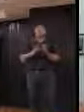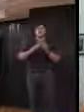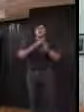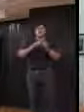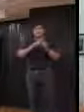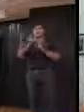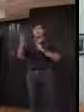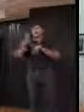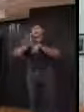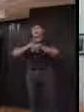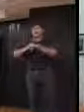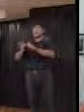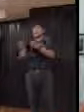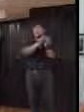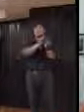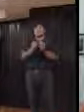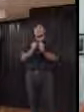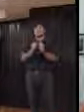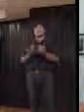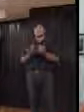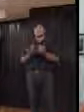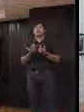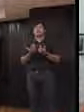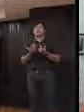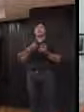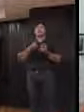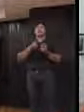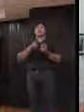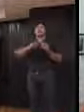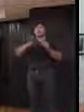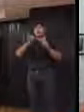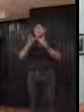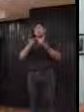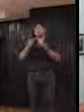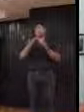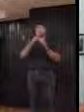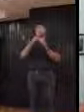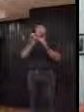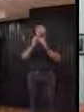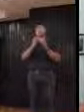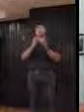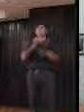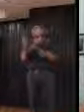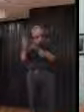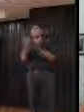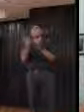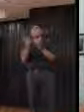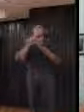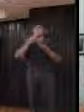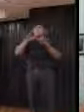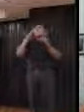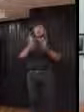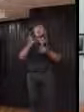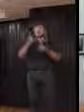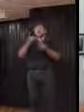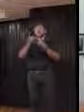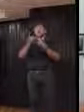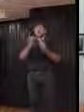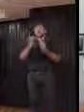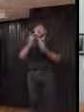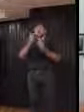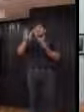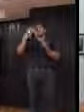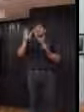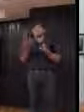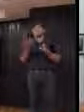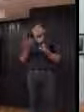back. And you can perhaps do it technically, but how far it can be done practically is a question. And this is going to come again and again, not